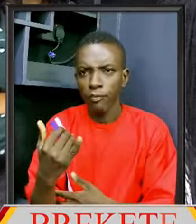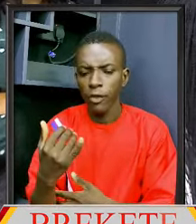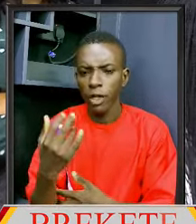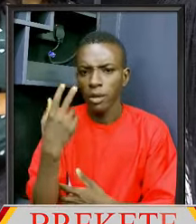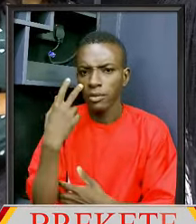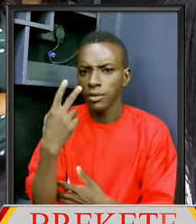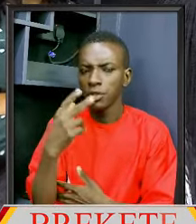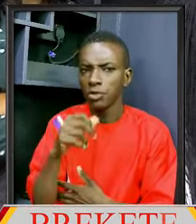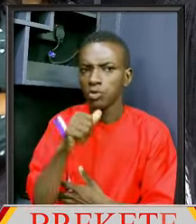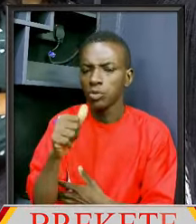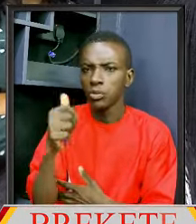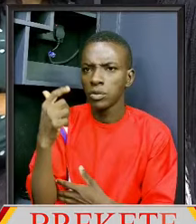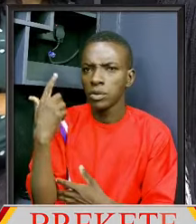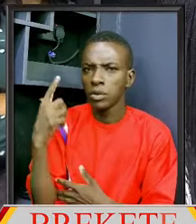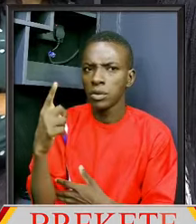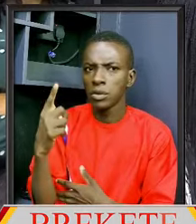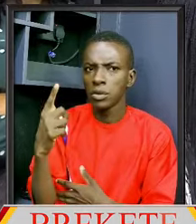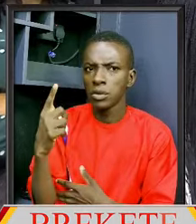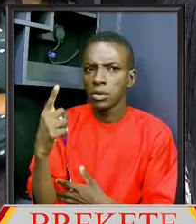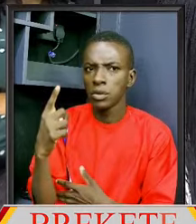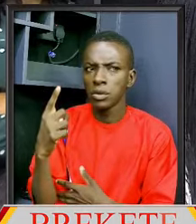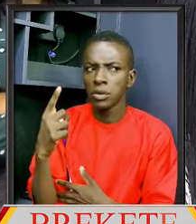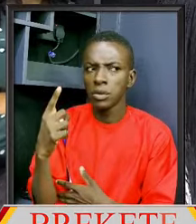I look, I no see lab.